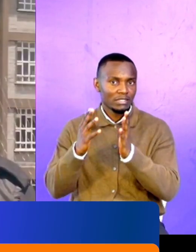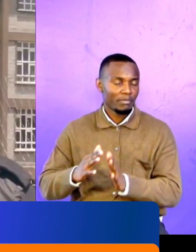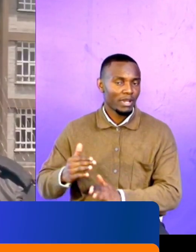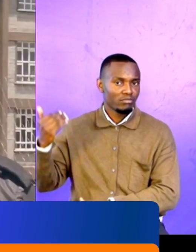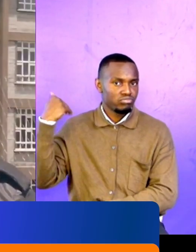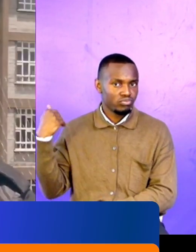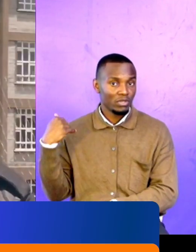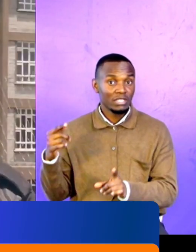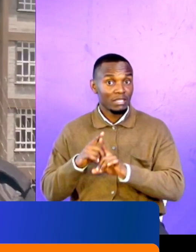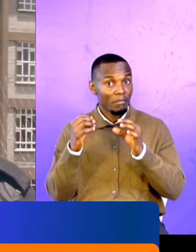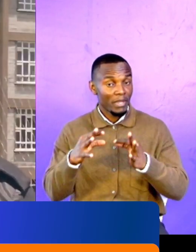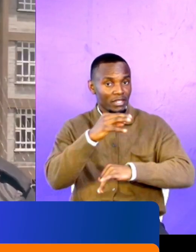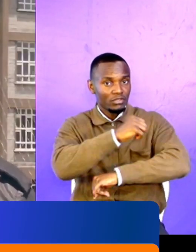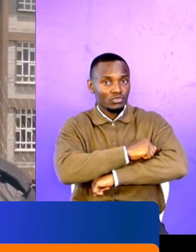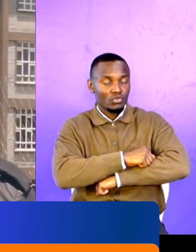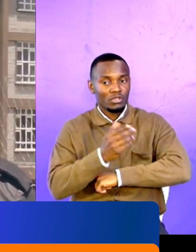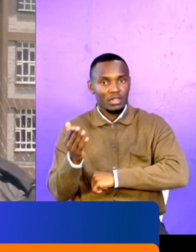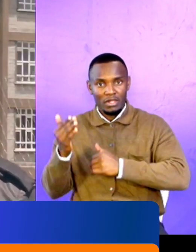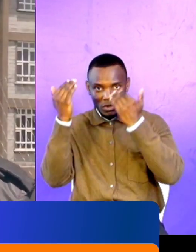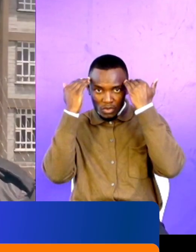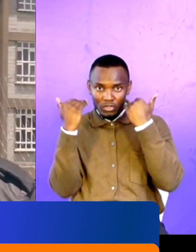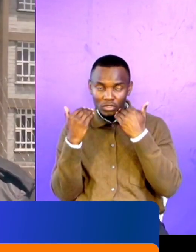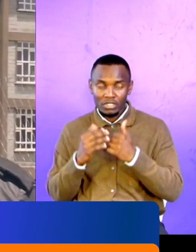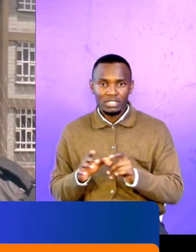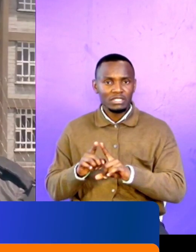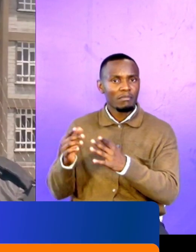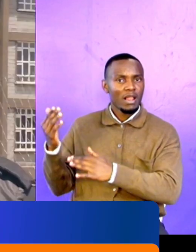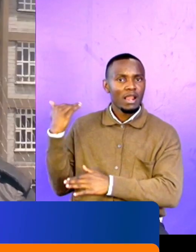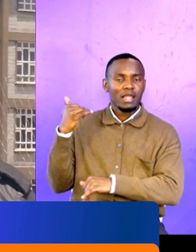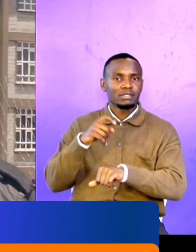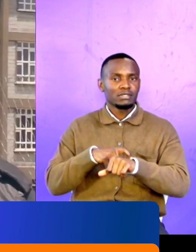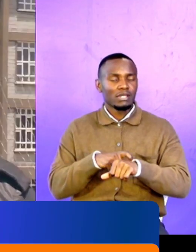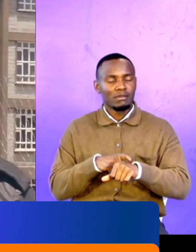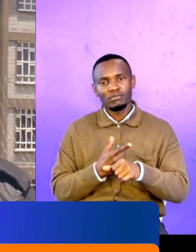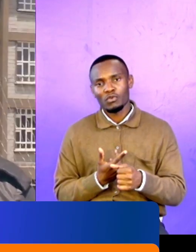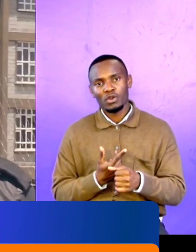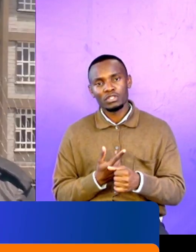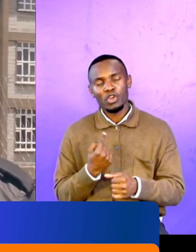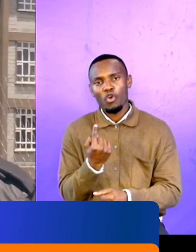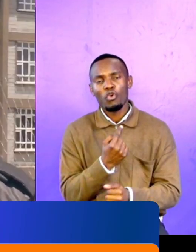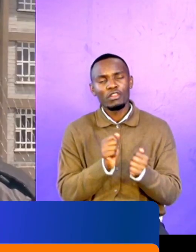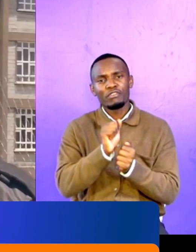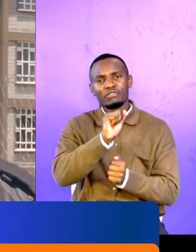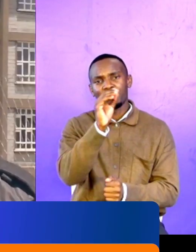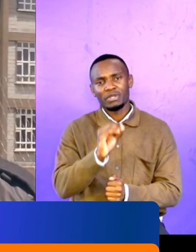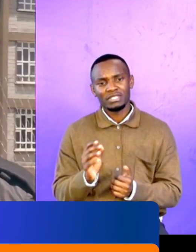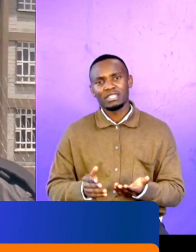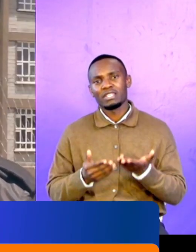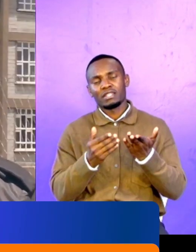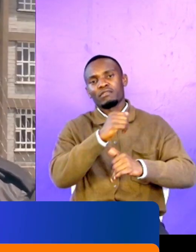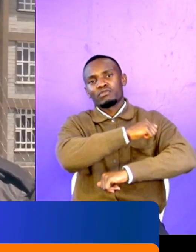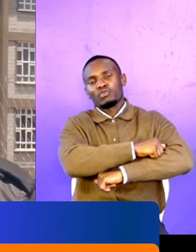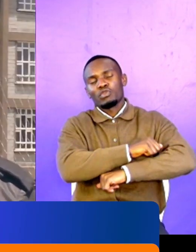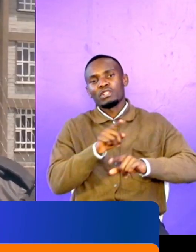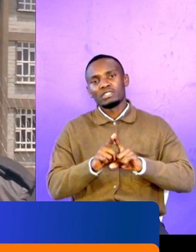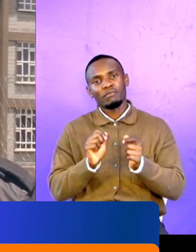term, what was given to schools was only 15%, and 15% remained. We are calling upon the government to